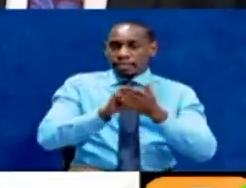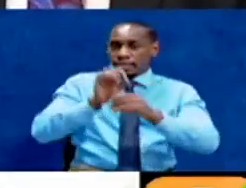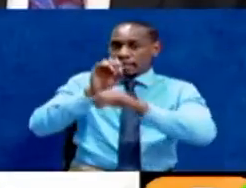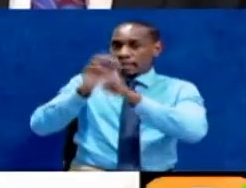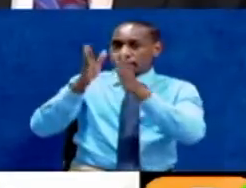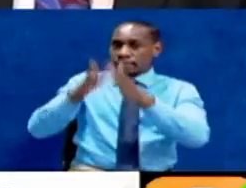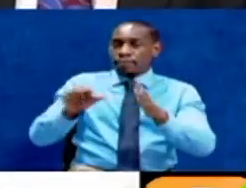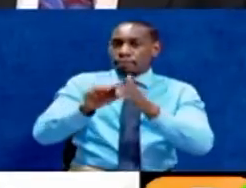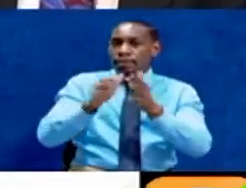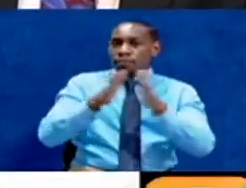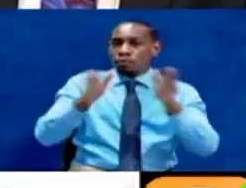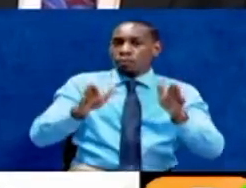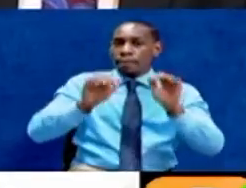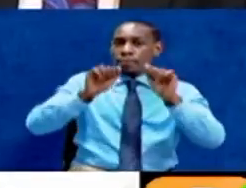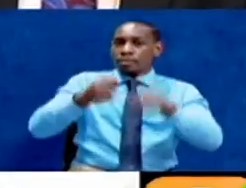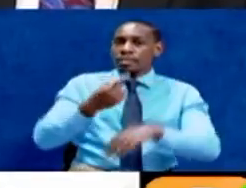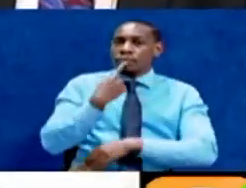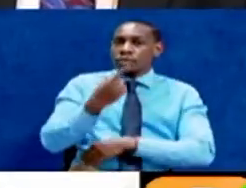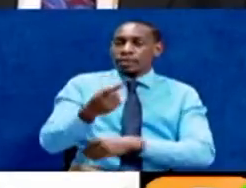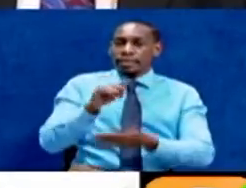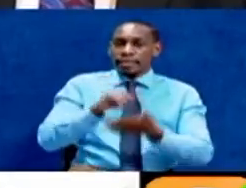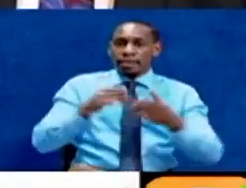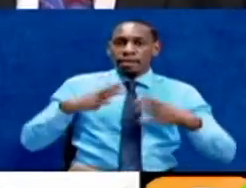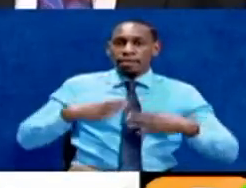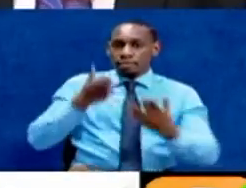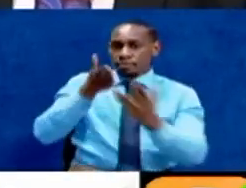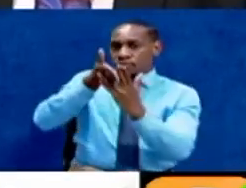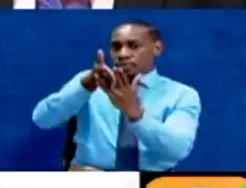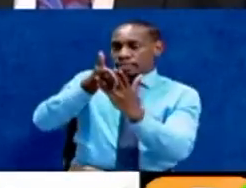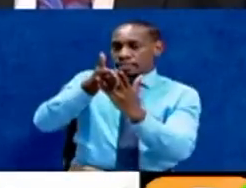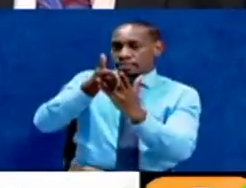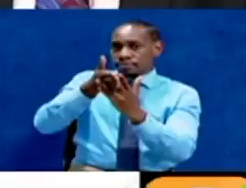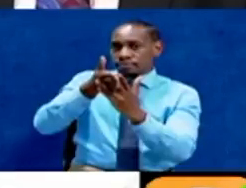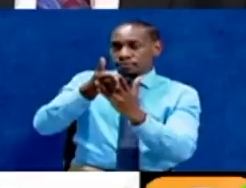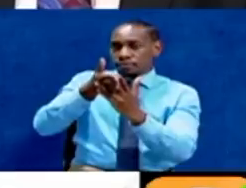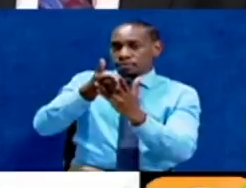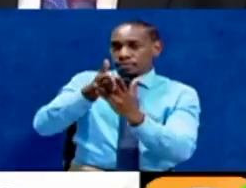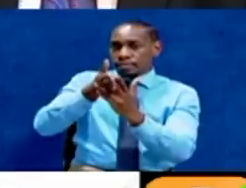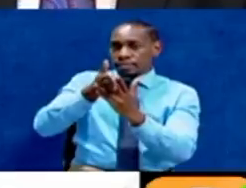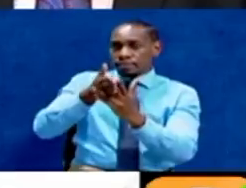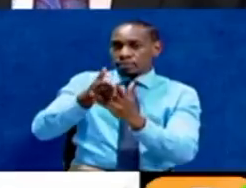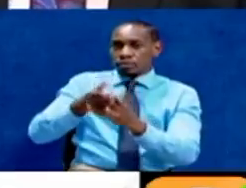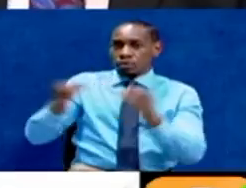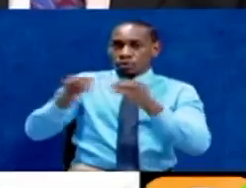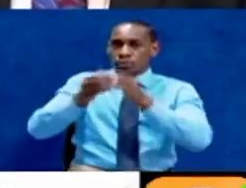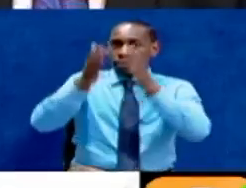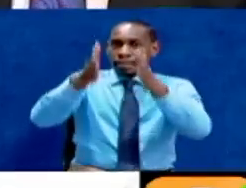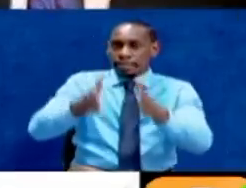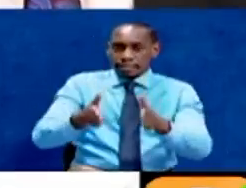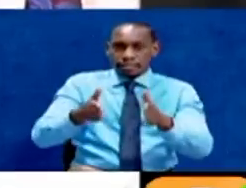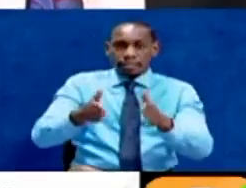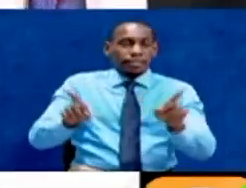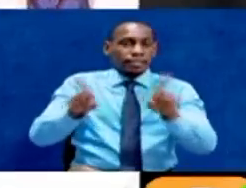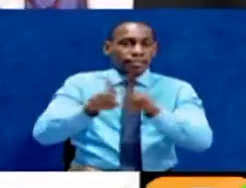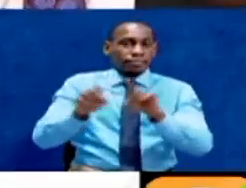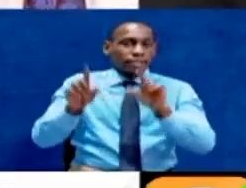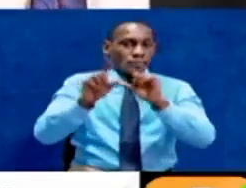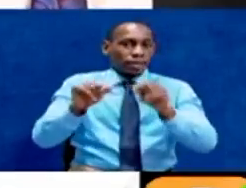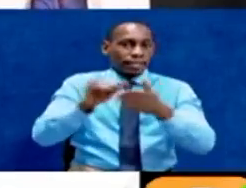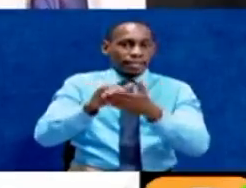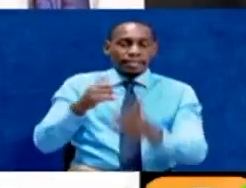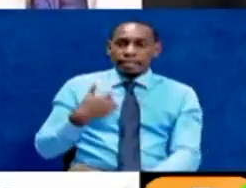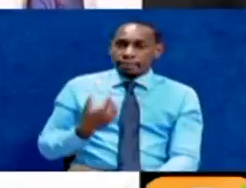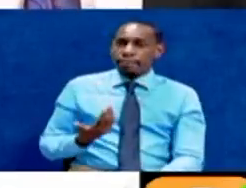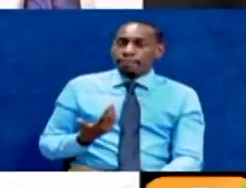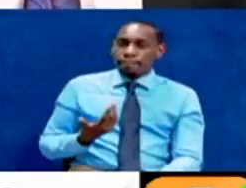the problem, major problem I can tell you about is the brokers that surround the party leaders and who purport to have a